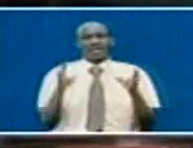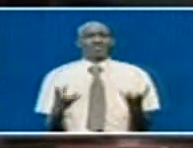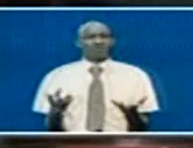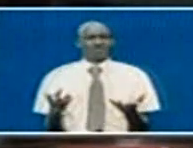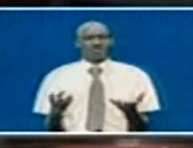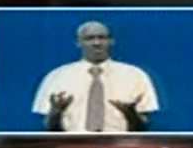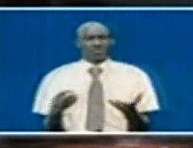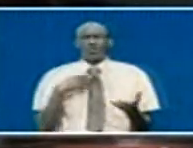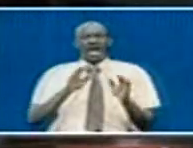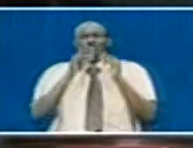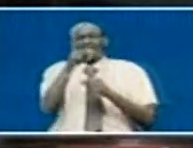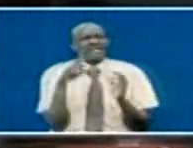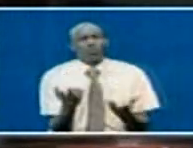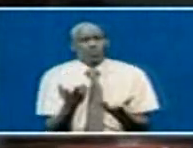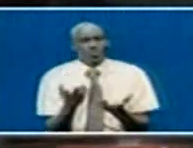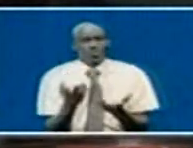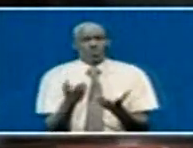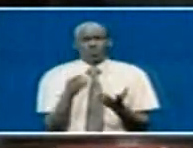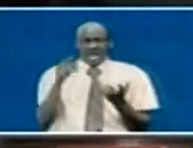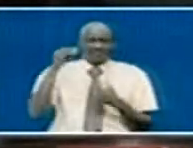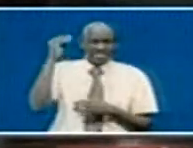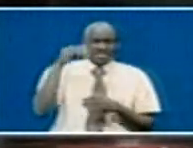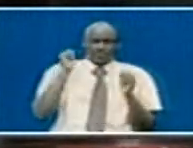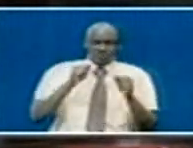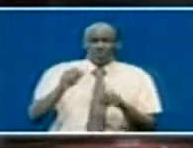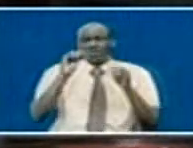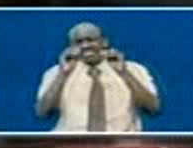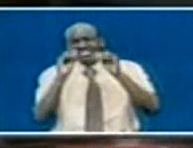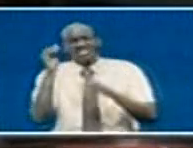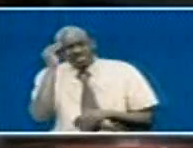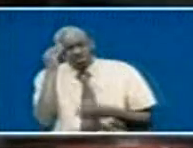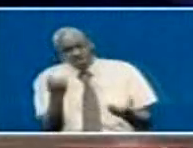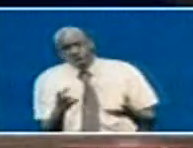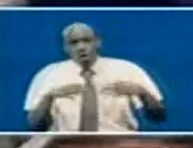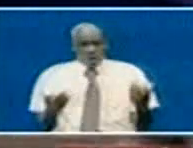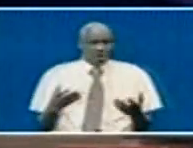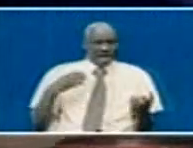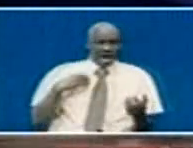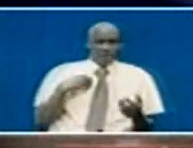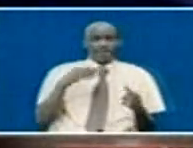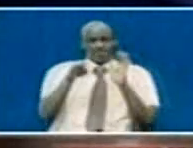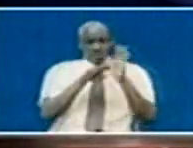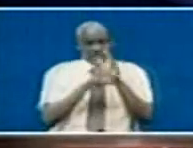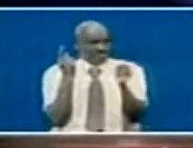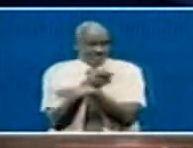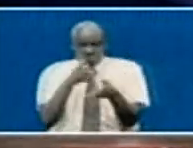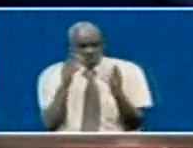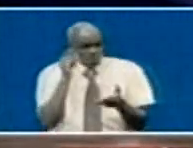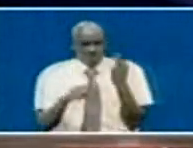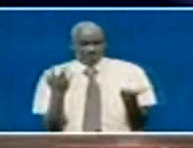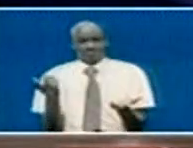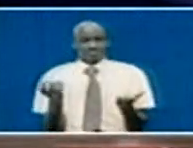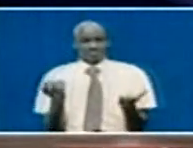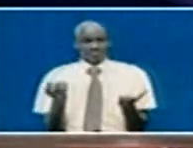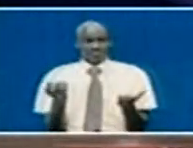How do we avoid that? Is it education? Is it our own counter program? What is it? Well,